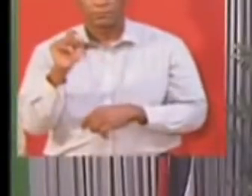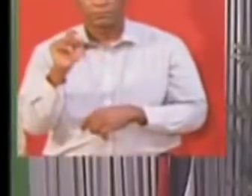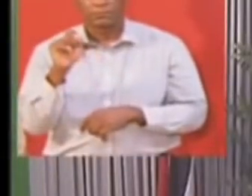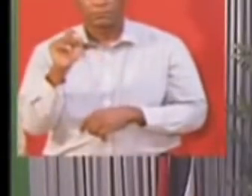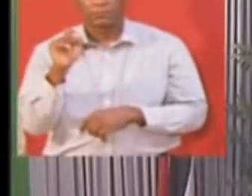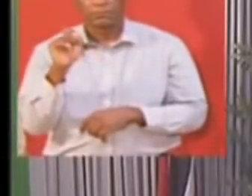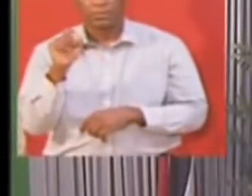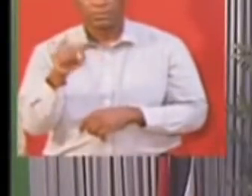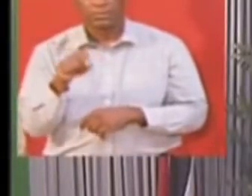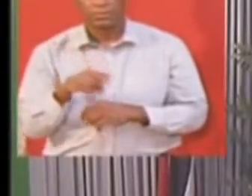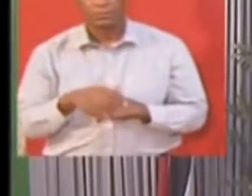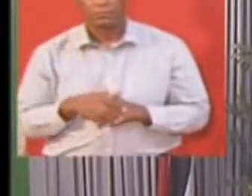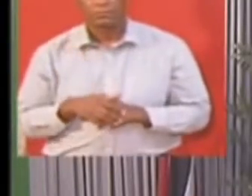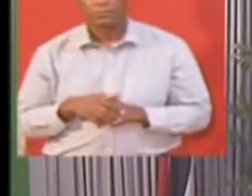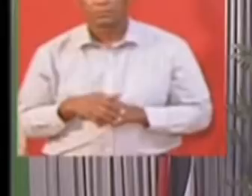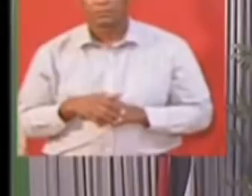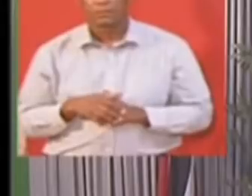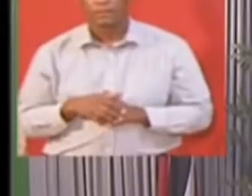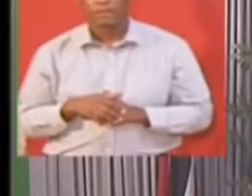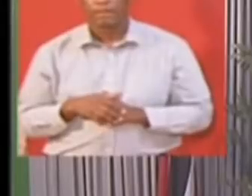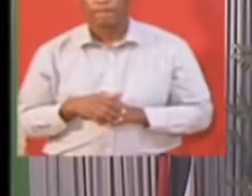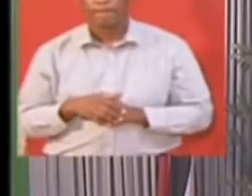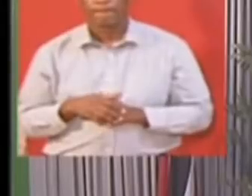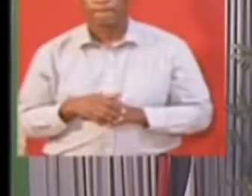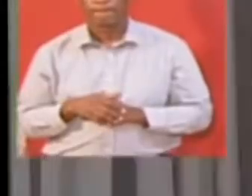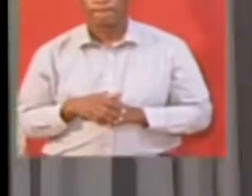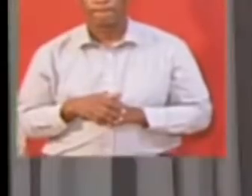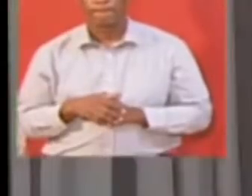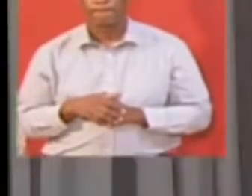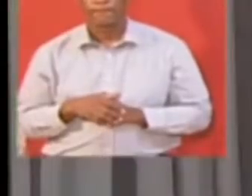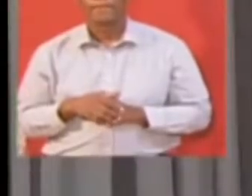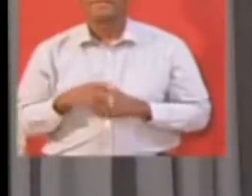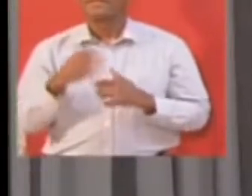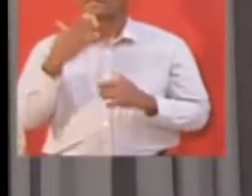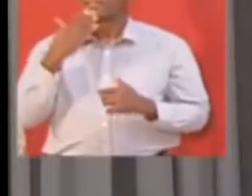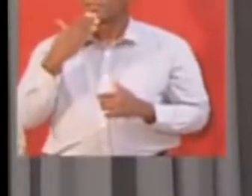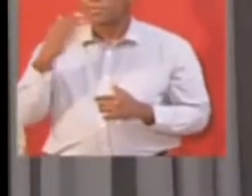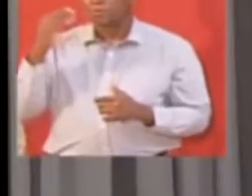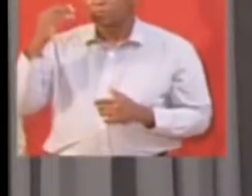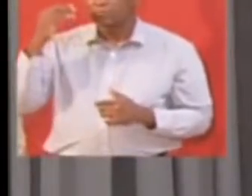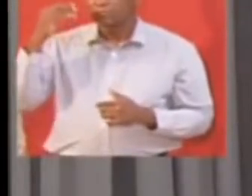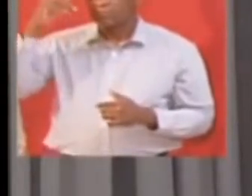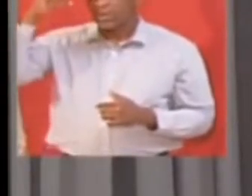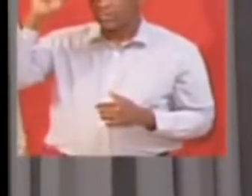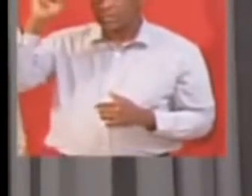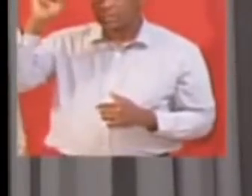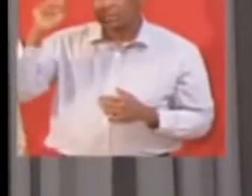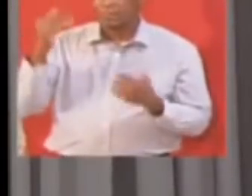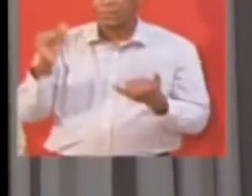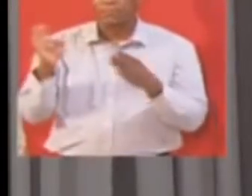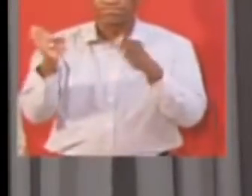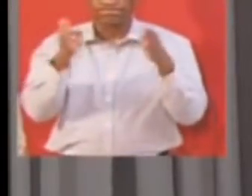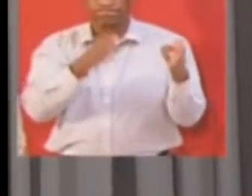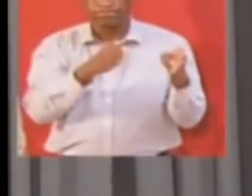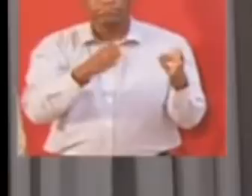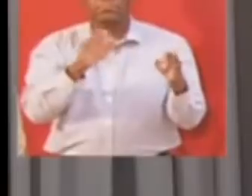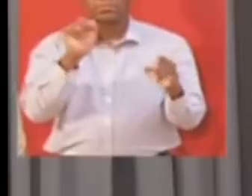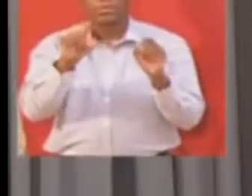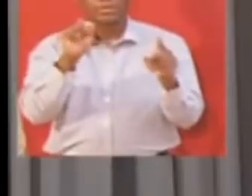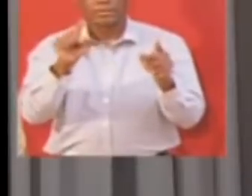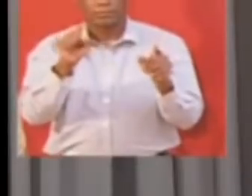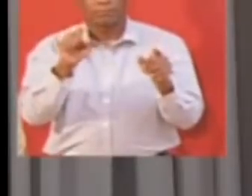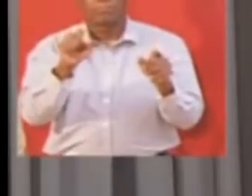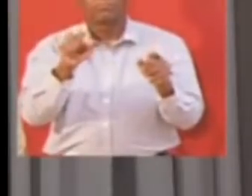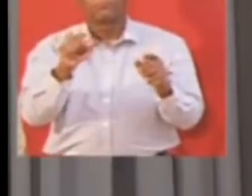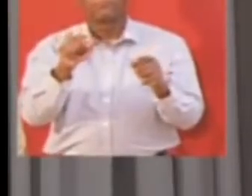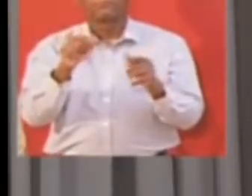Thank you very much, Prime Minister. And we move to the question and answer segment. Our media representatives are asked to state their name and the name